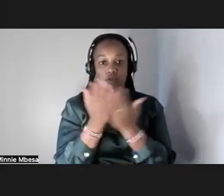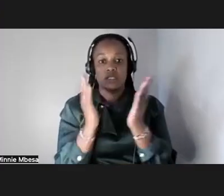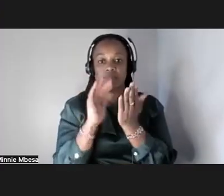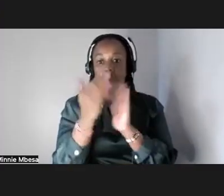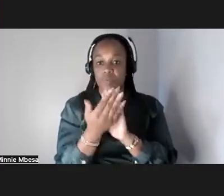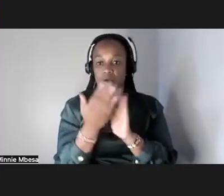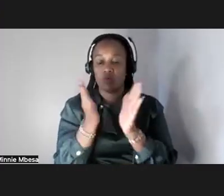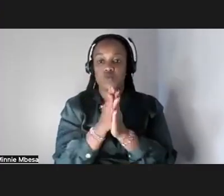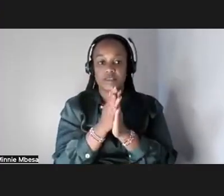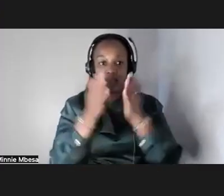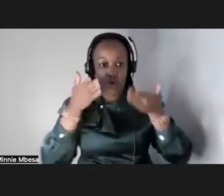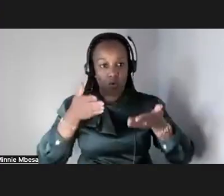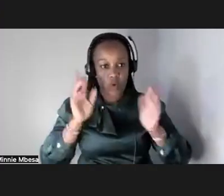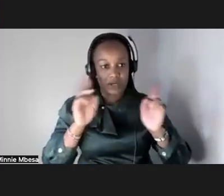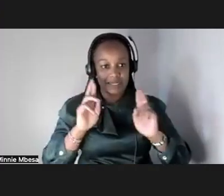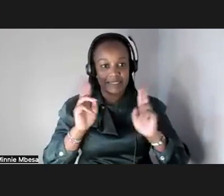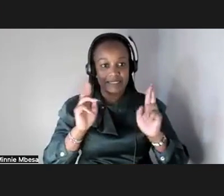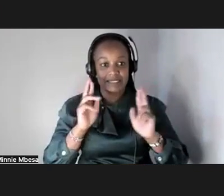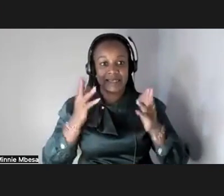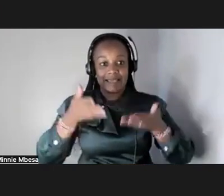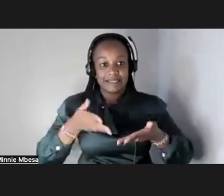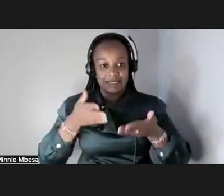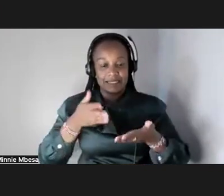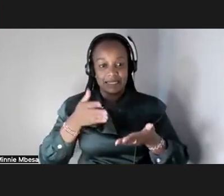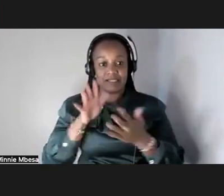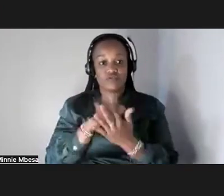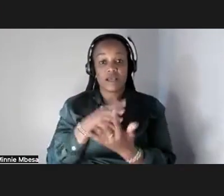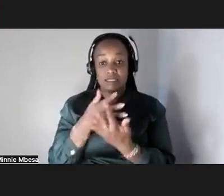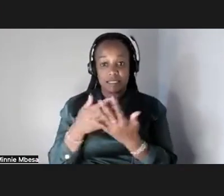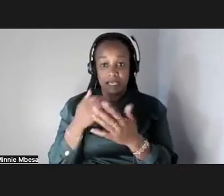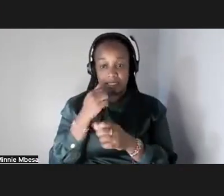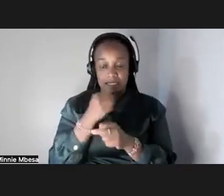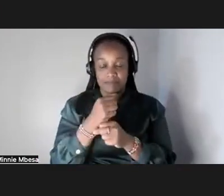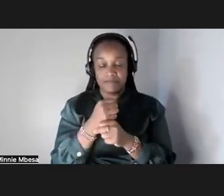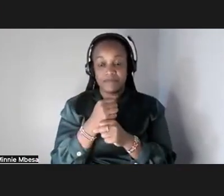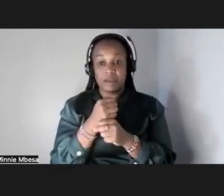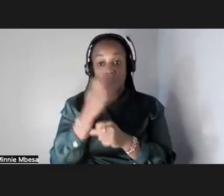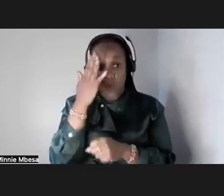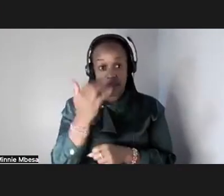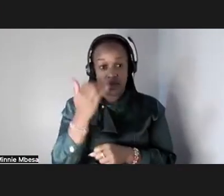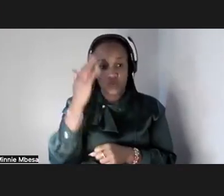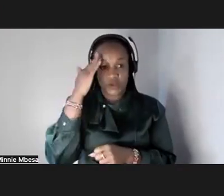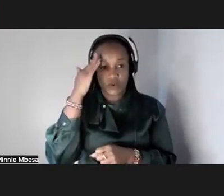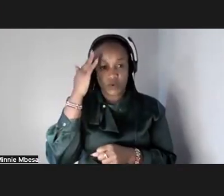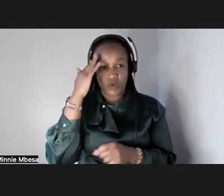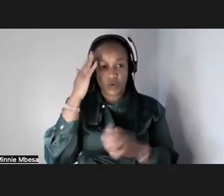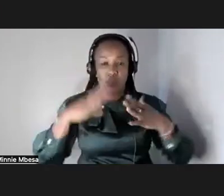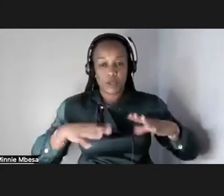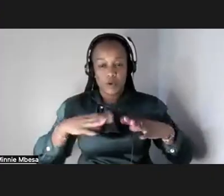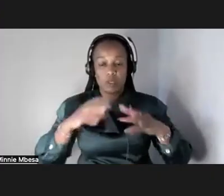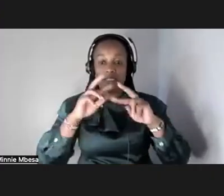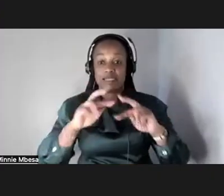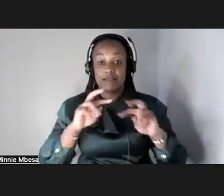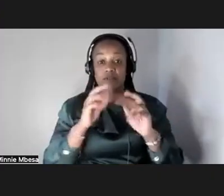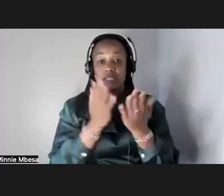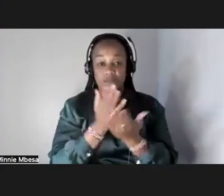existing structures like healthcare and education, because we know that healthcare, people will keep seeking for services, children